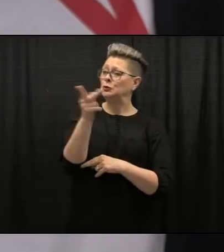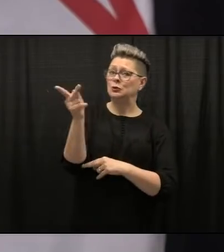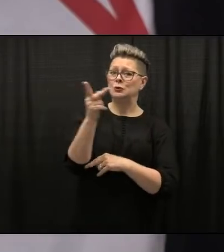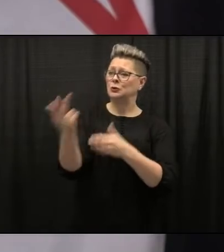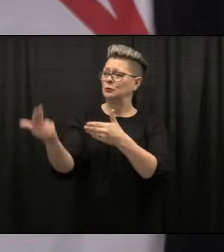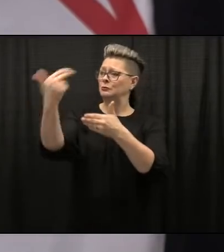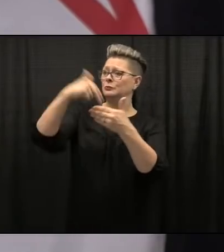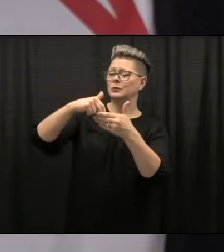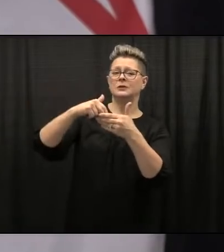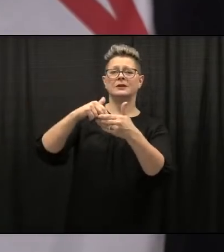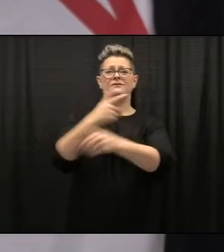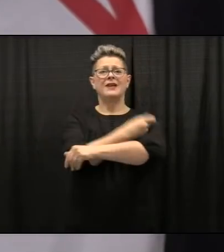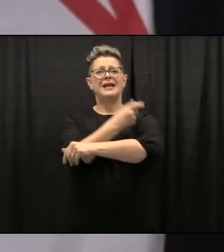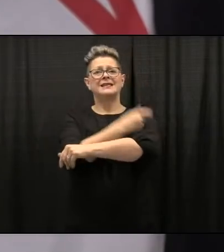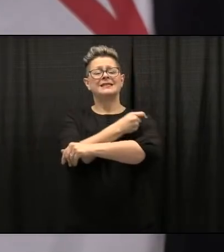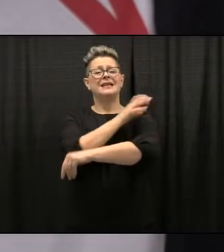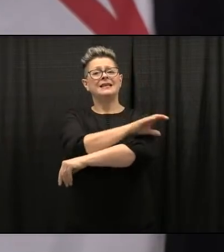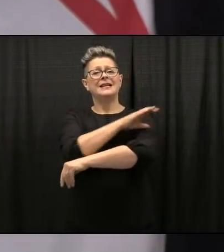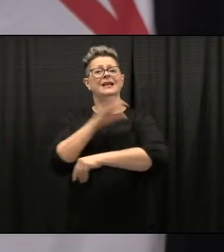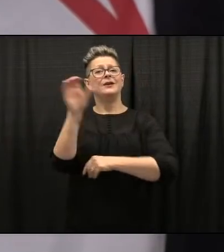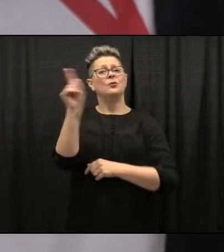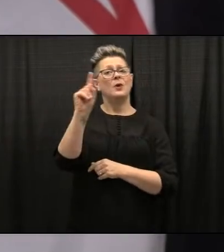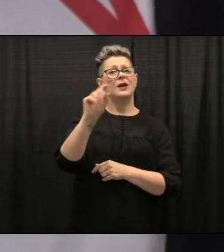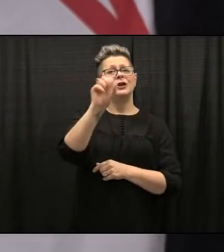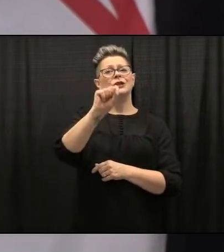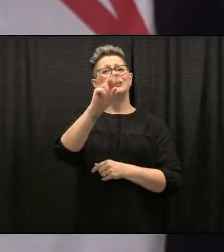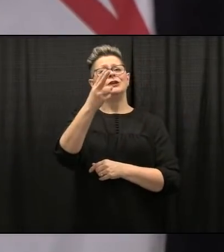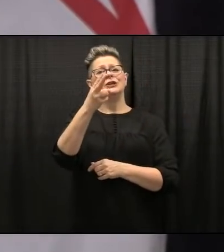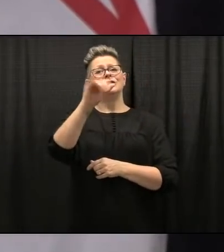participating in the vaccine clinic in Sheshatshiu. So thank you very much.